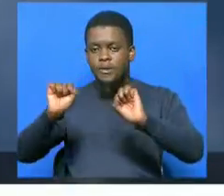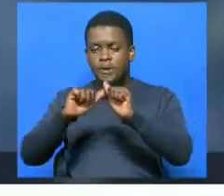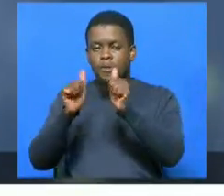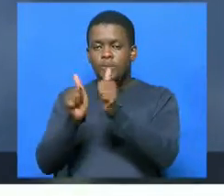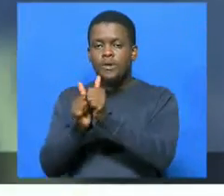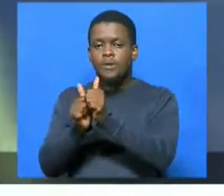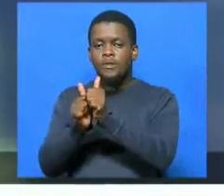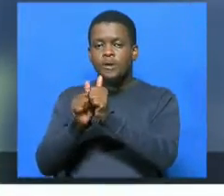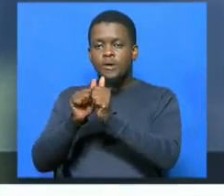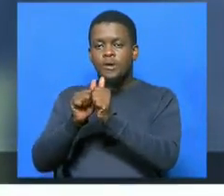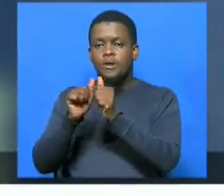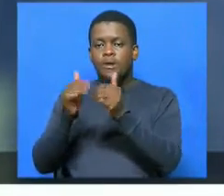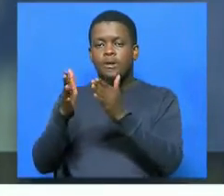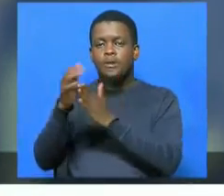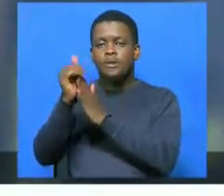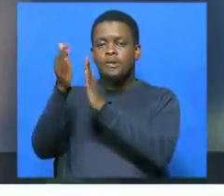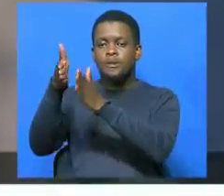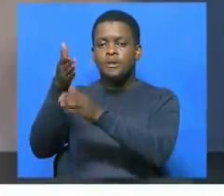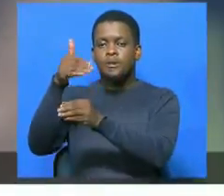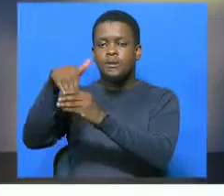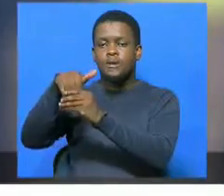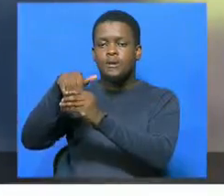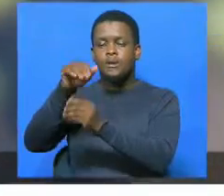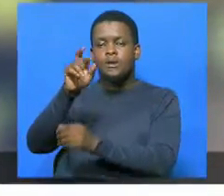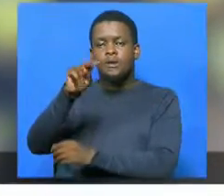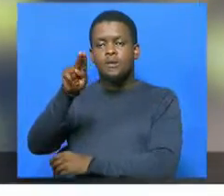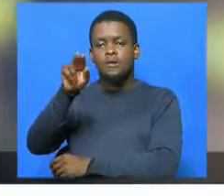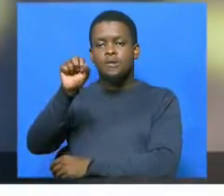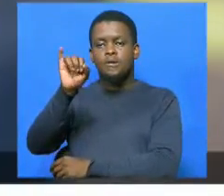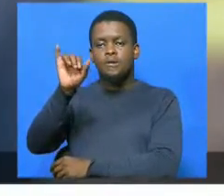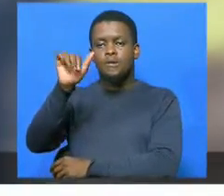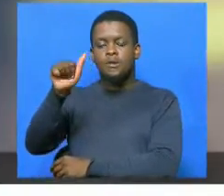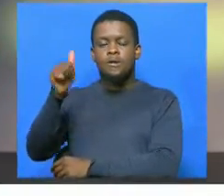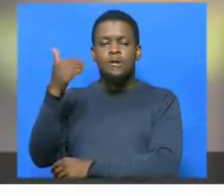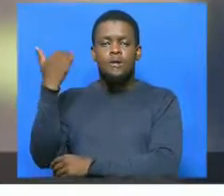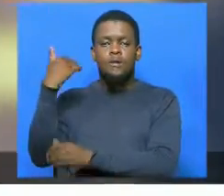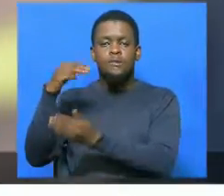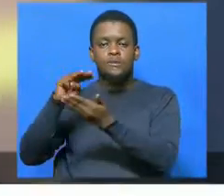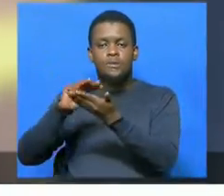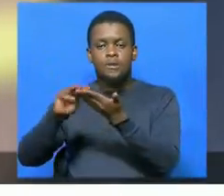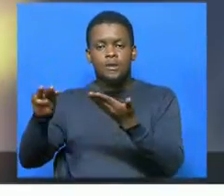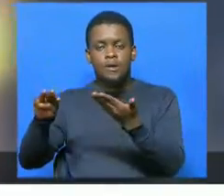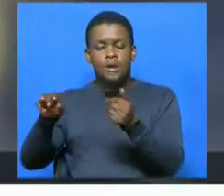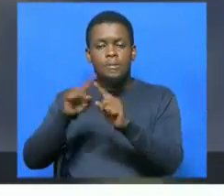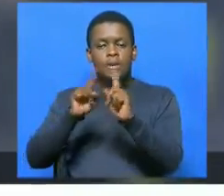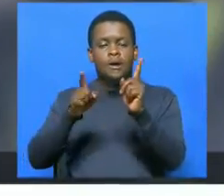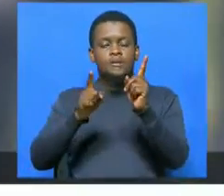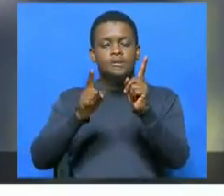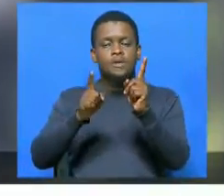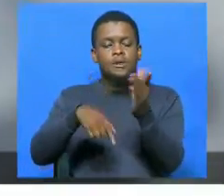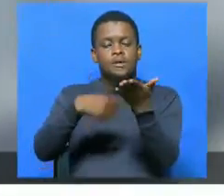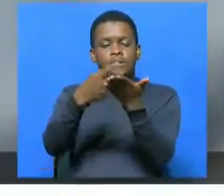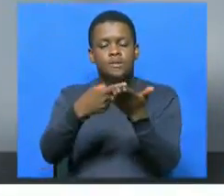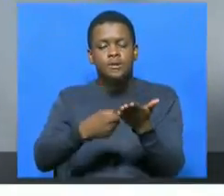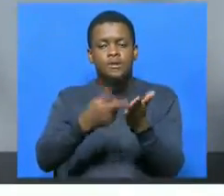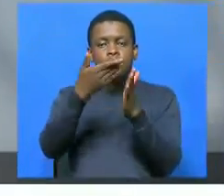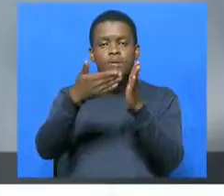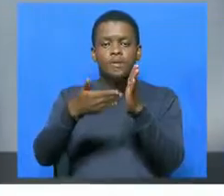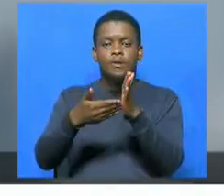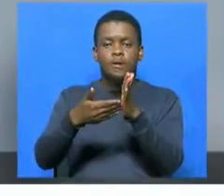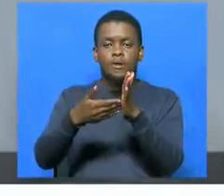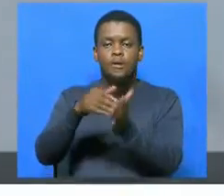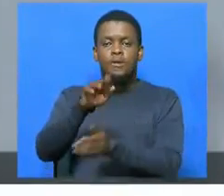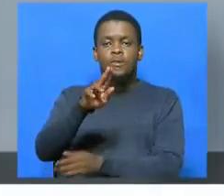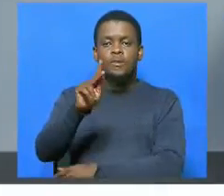President Vladimir Putin last week. However, Ukraine seems not to be a part of the talks. Ukrainian President